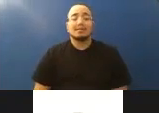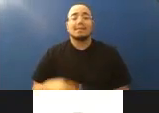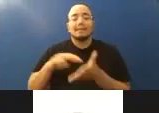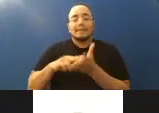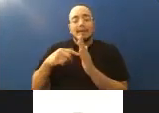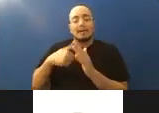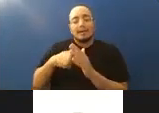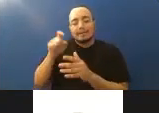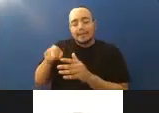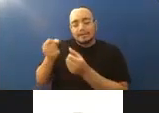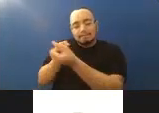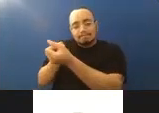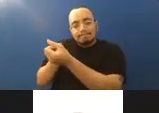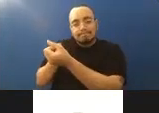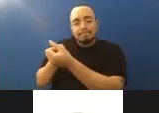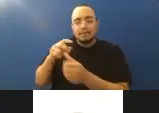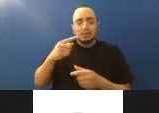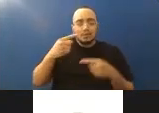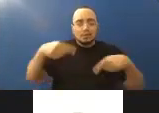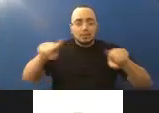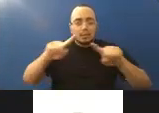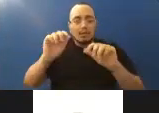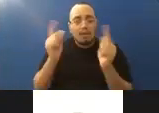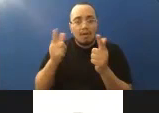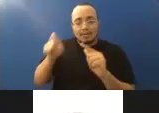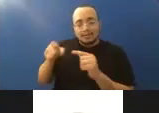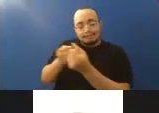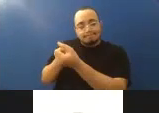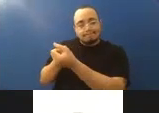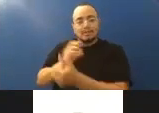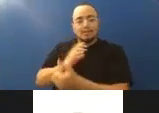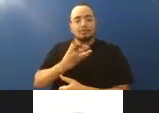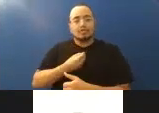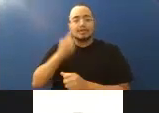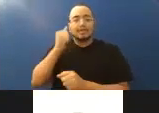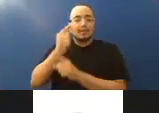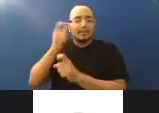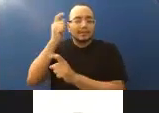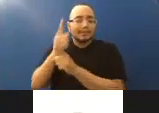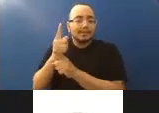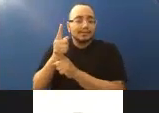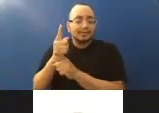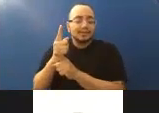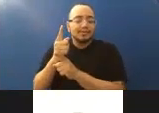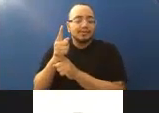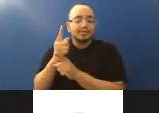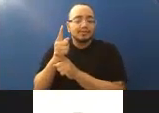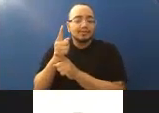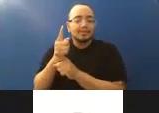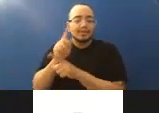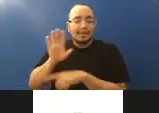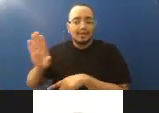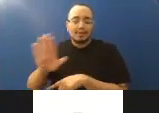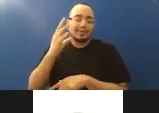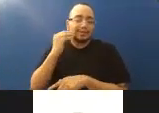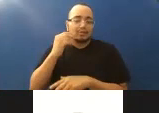supportive of them. We have to be supportive of them because they're just going through even way